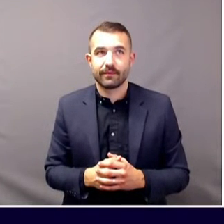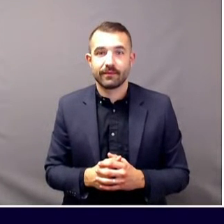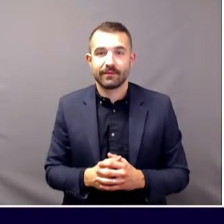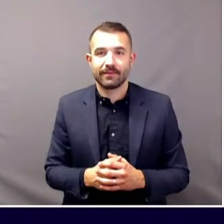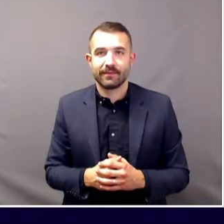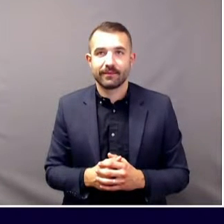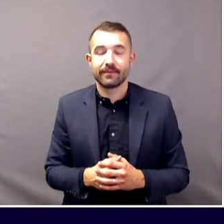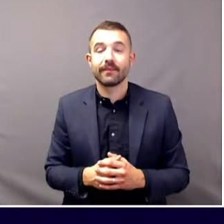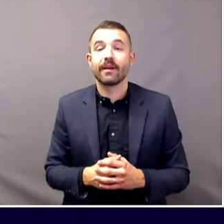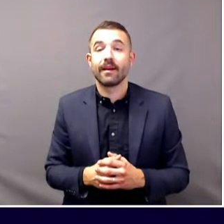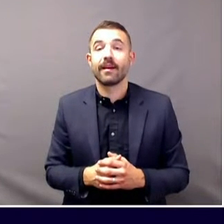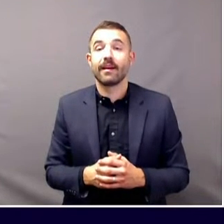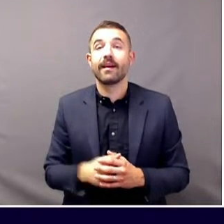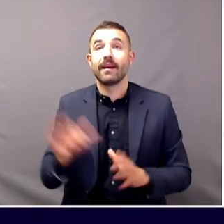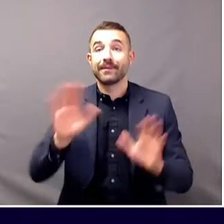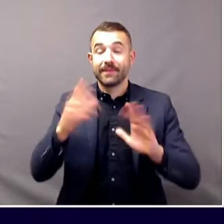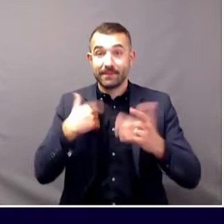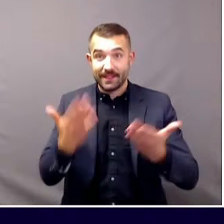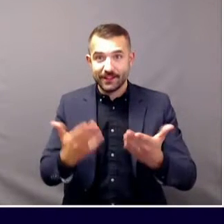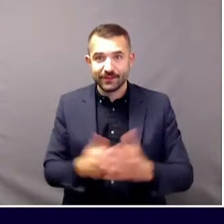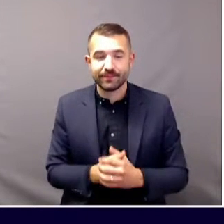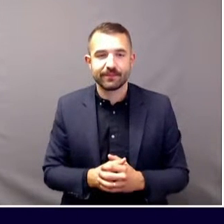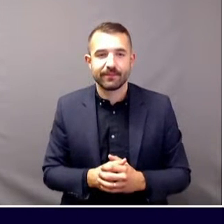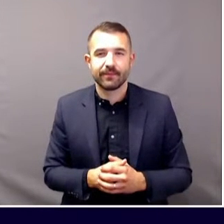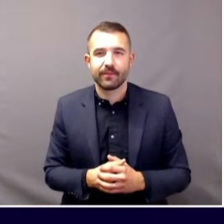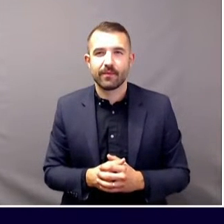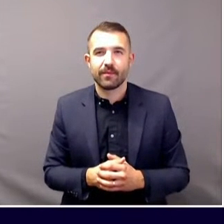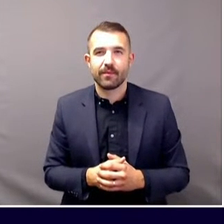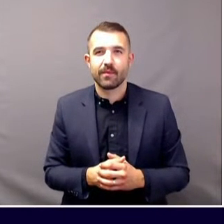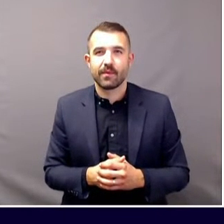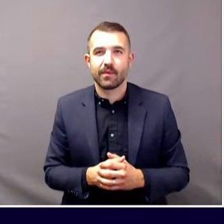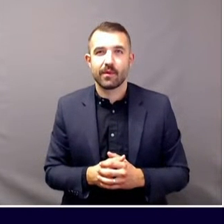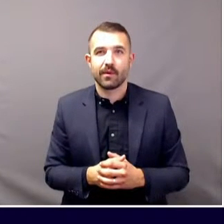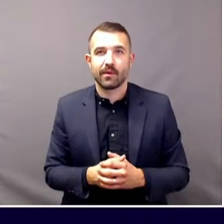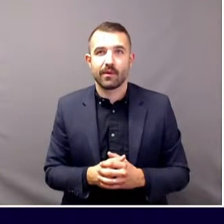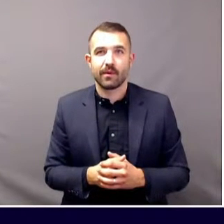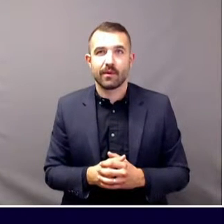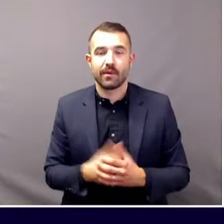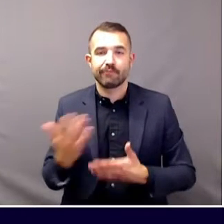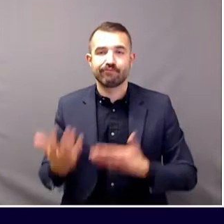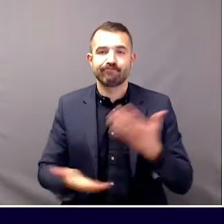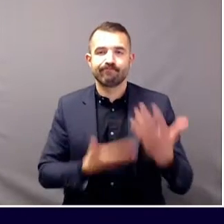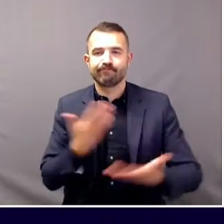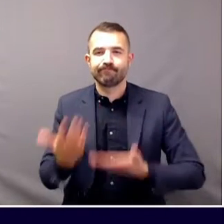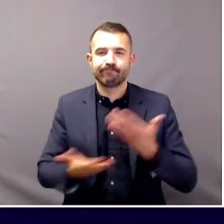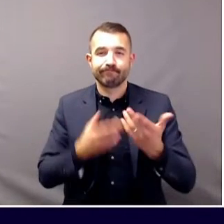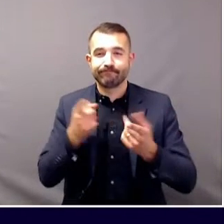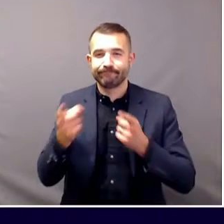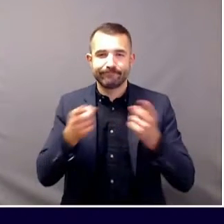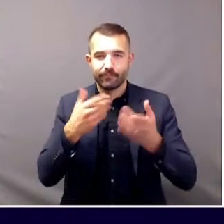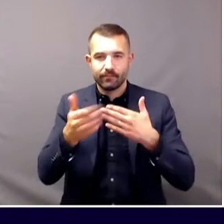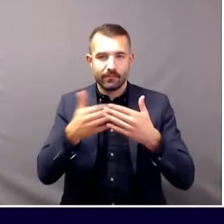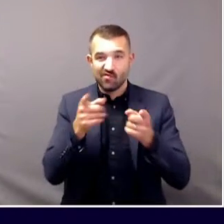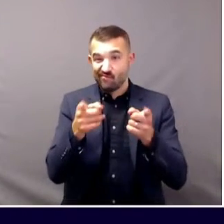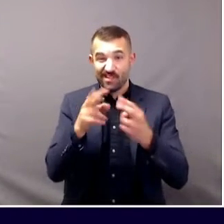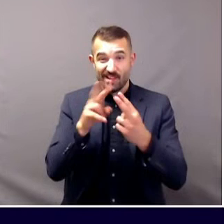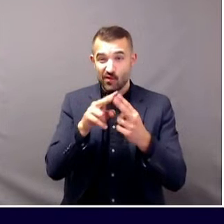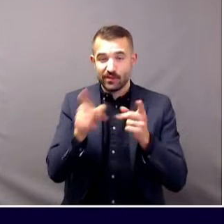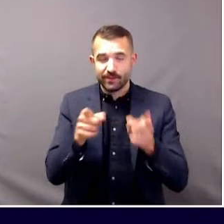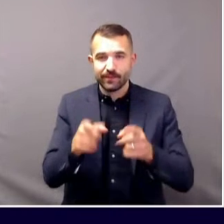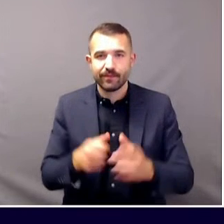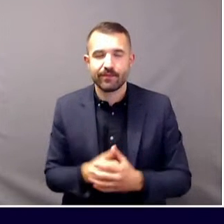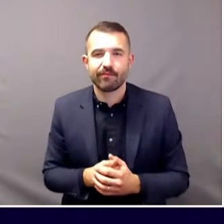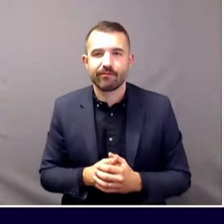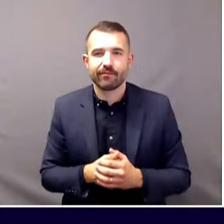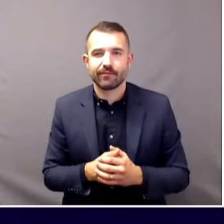Yep. Hi, Dr. Shaw. Thanks. I guess this question could be for either you or Commissioner Lambrew,